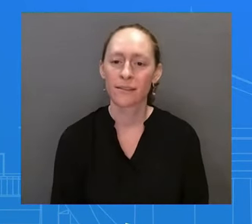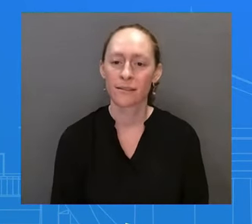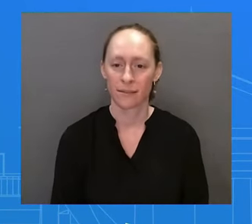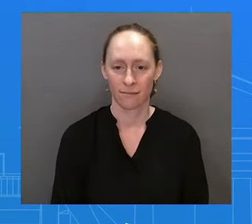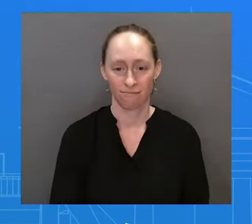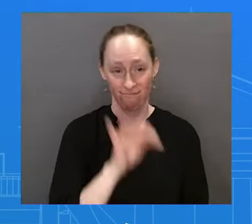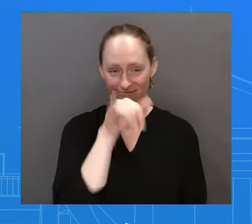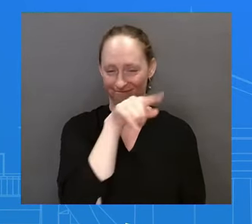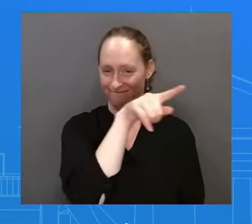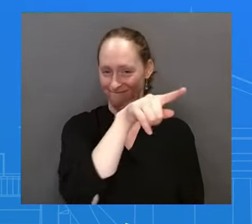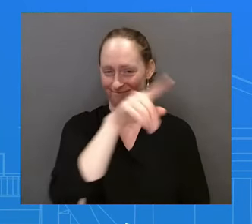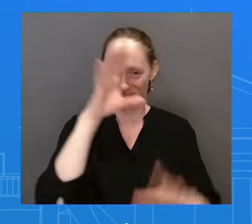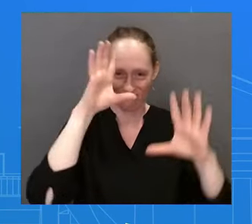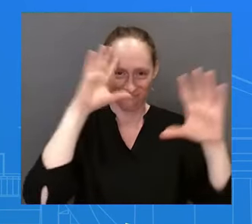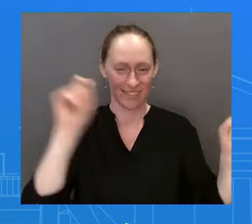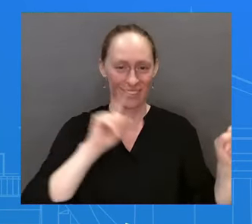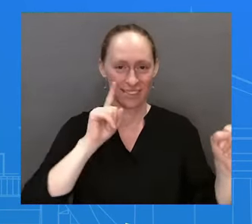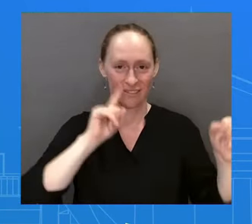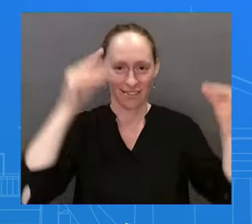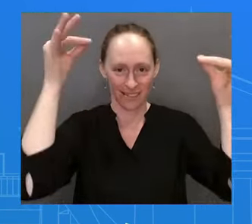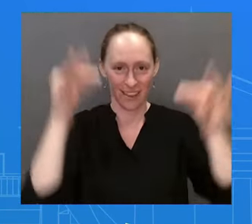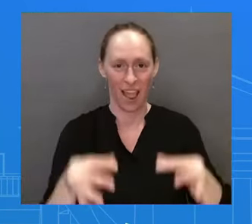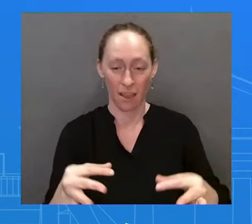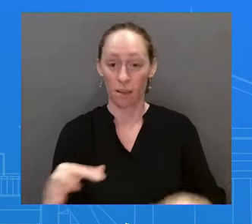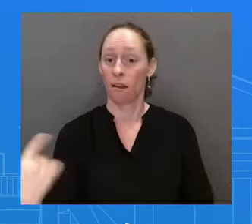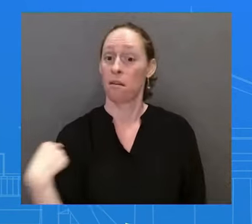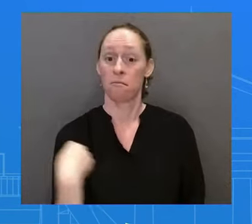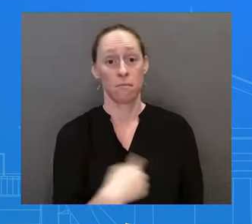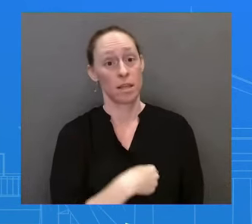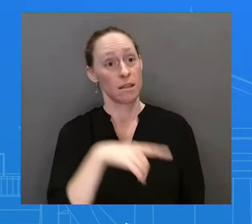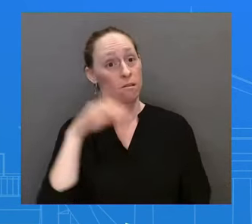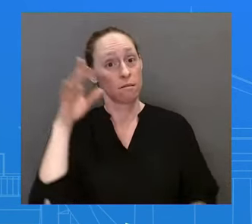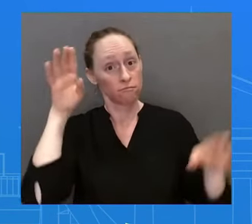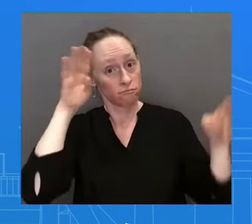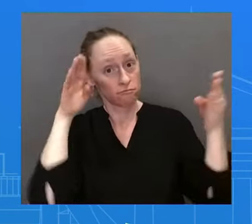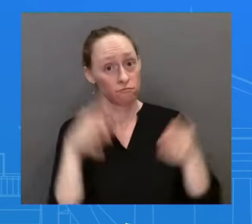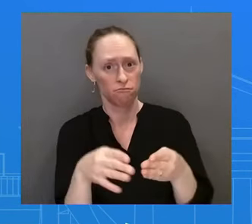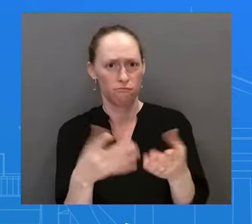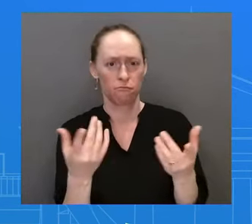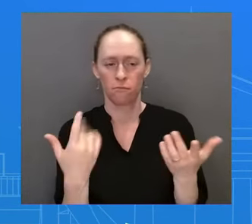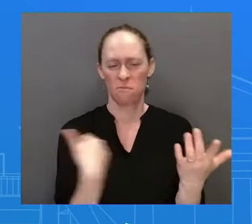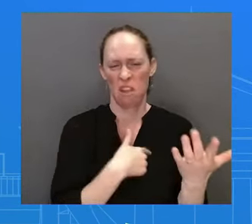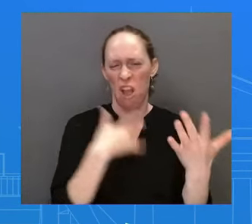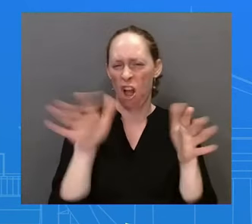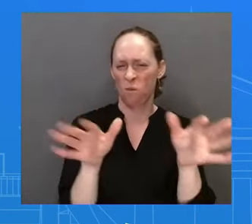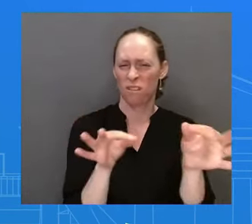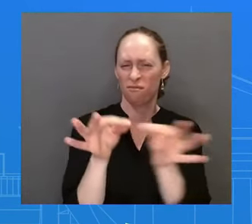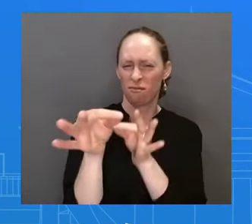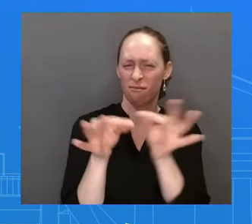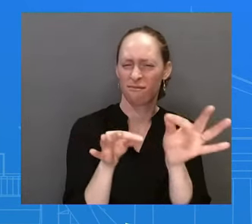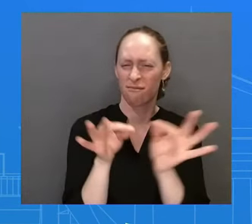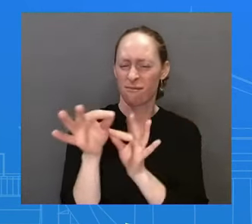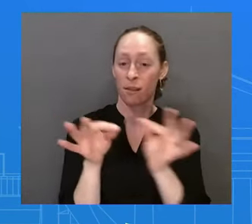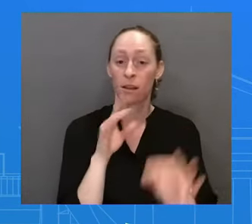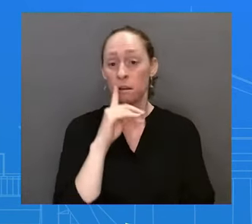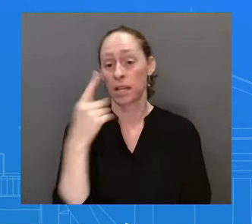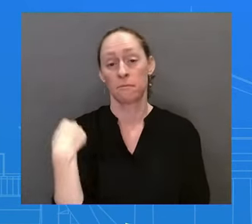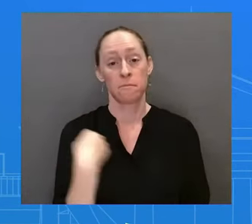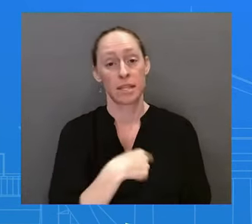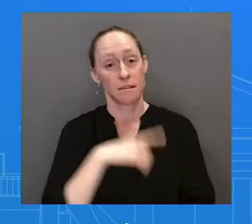our objective is, as I said earlier, is to make sure that he and his troops have all the tools, capabilities,